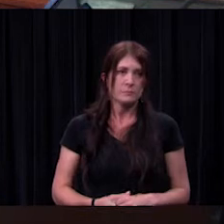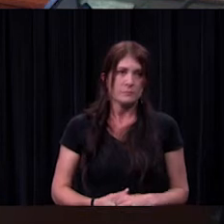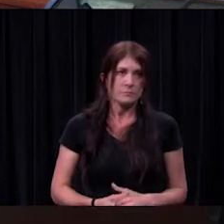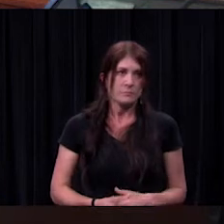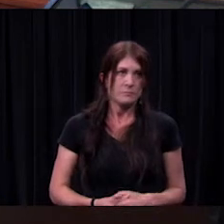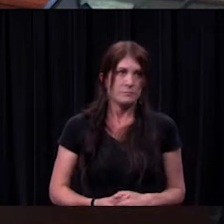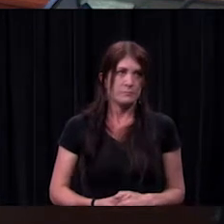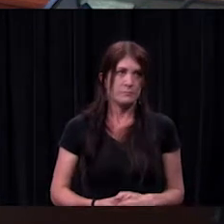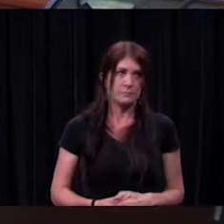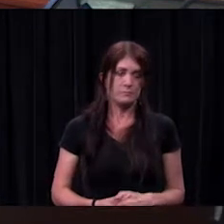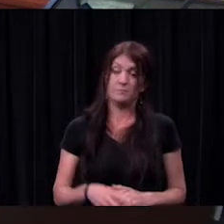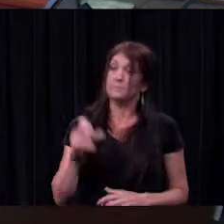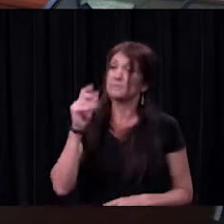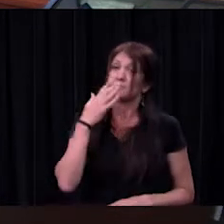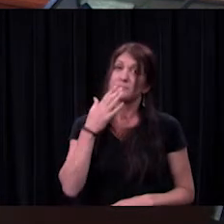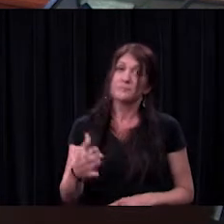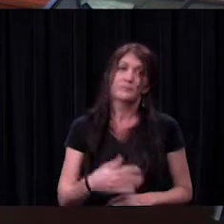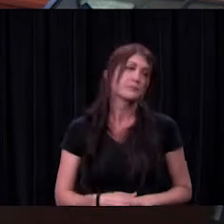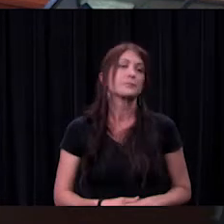All right. Thank you.